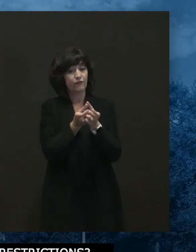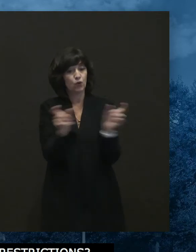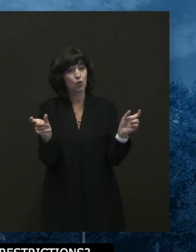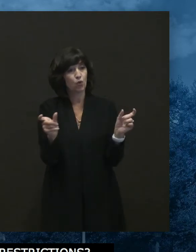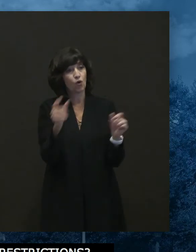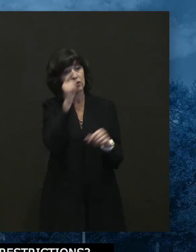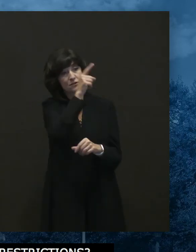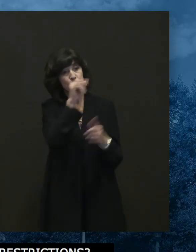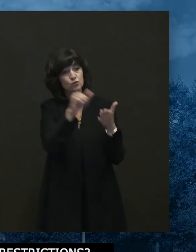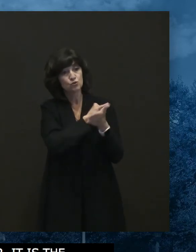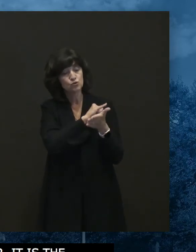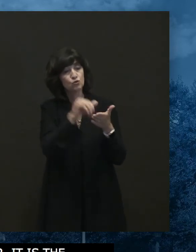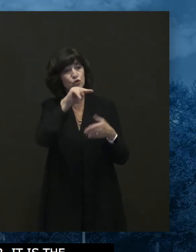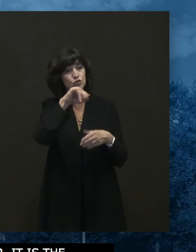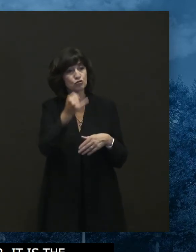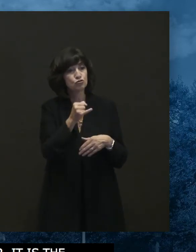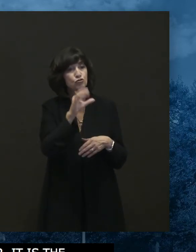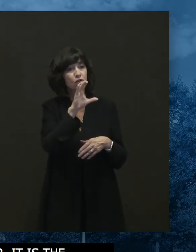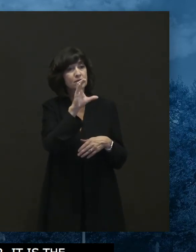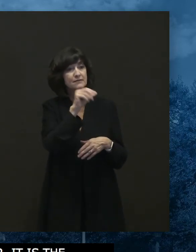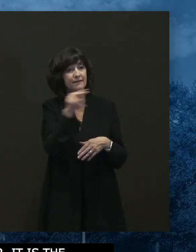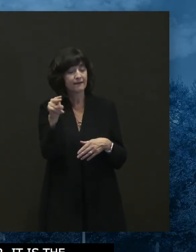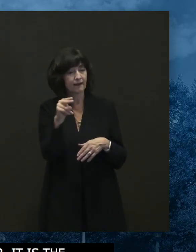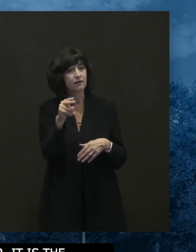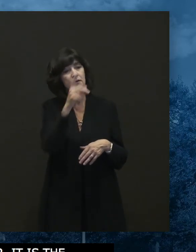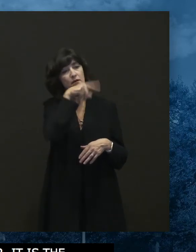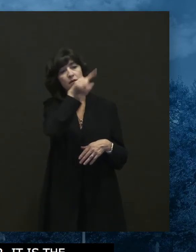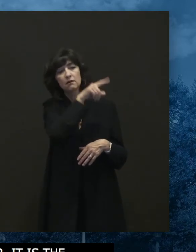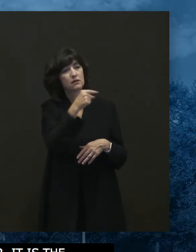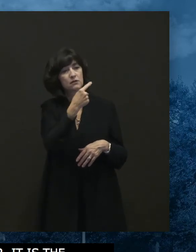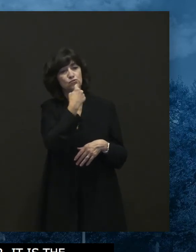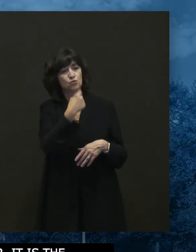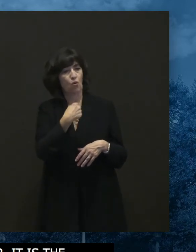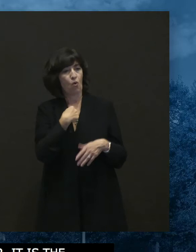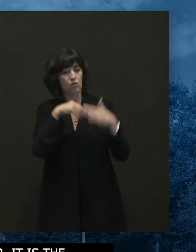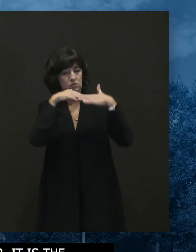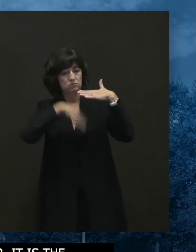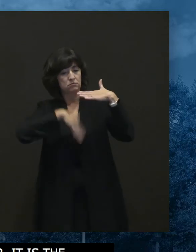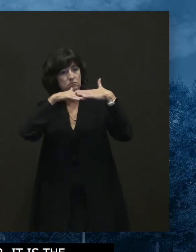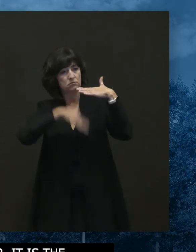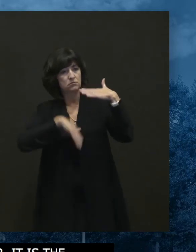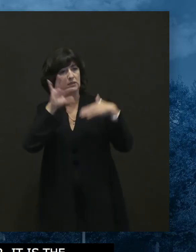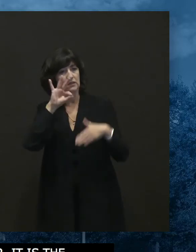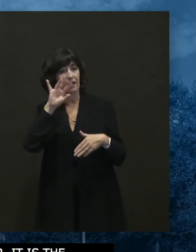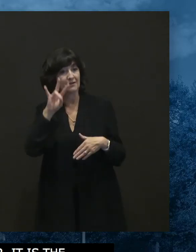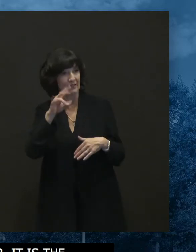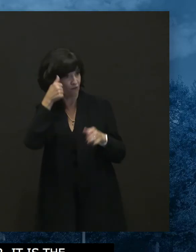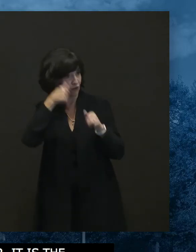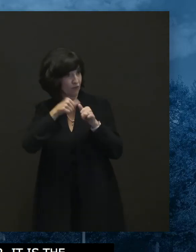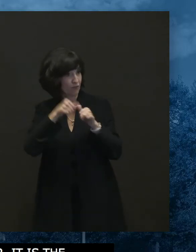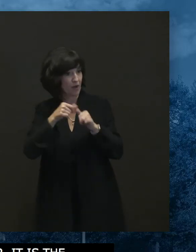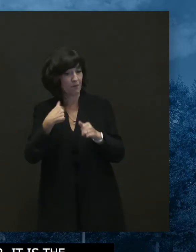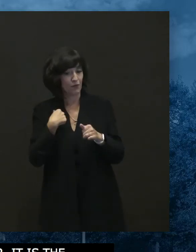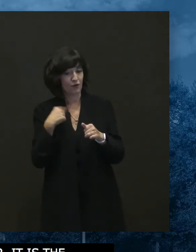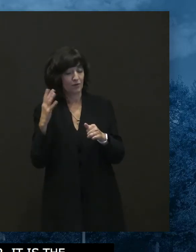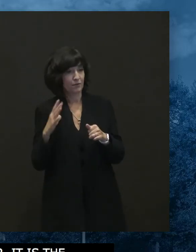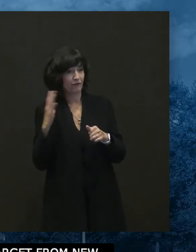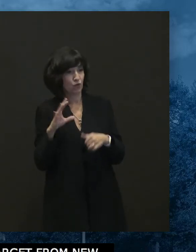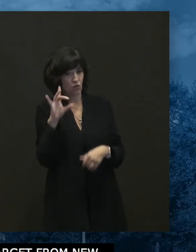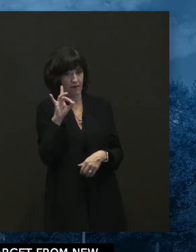Jersey, and Connecticut target was 97, and we were above it and below it. As you may remember, we got down into the 80s, and